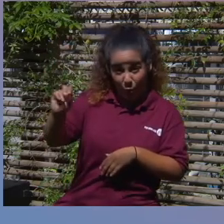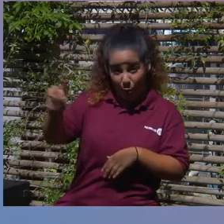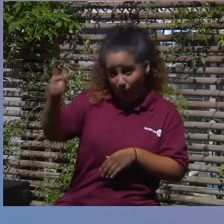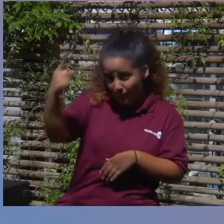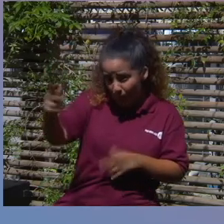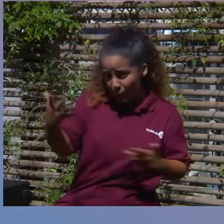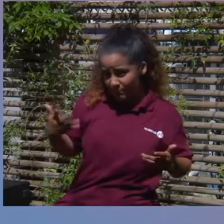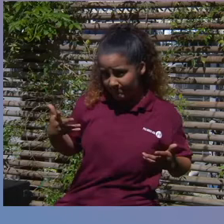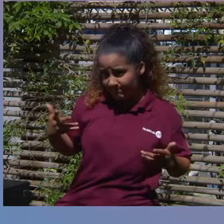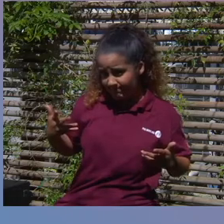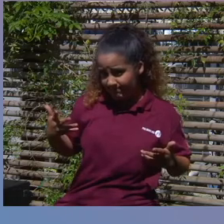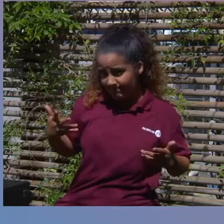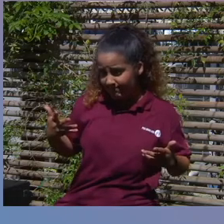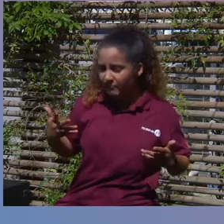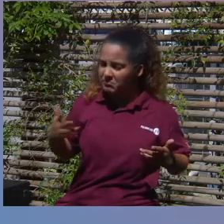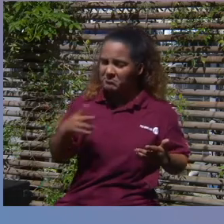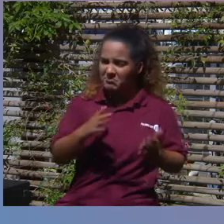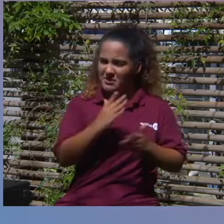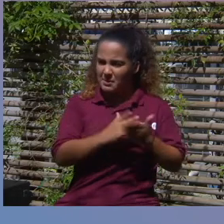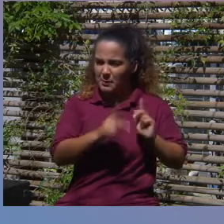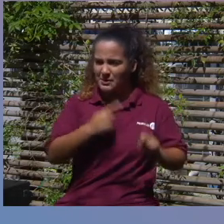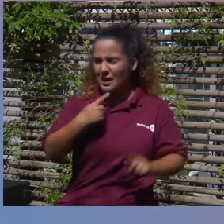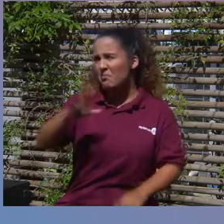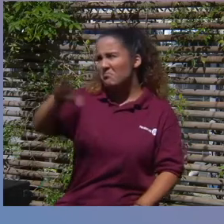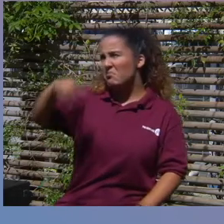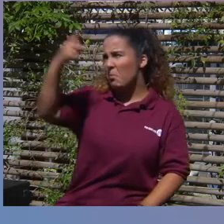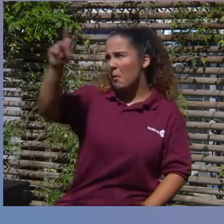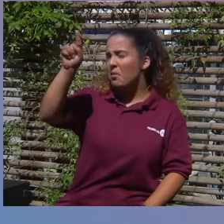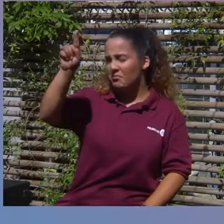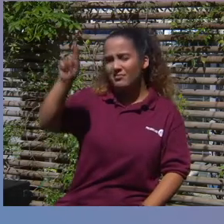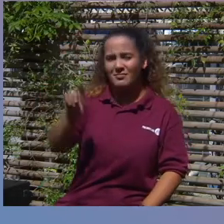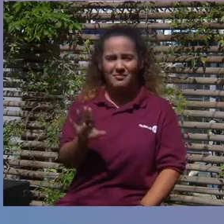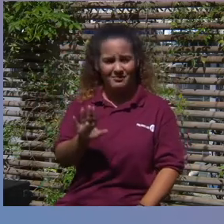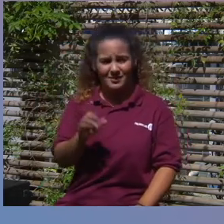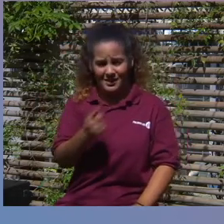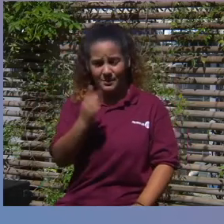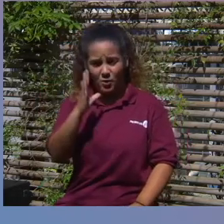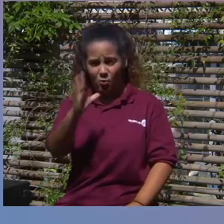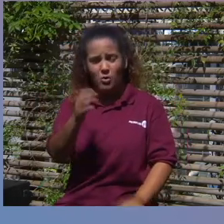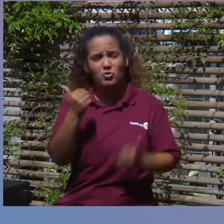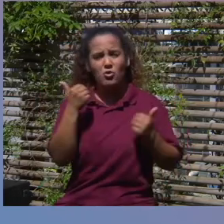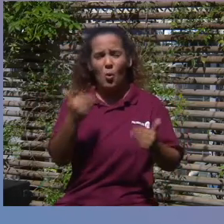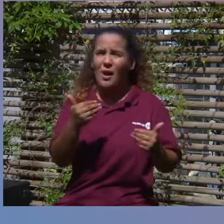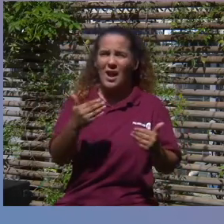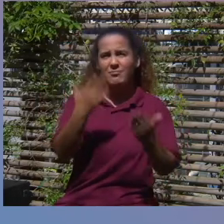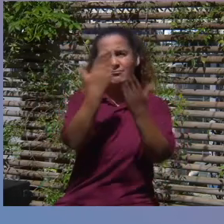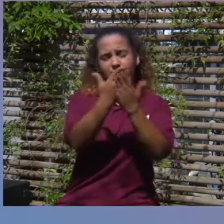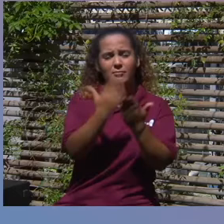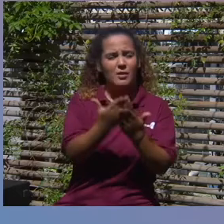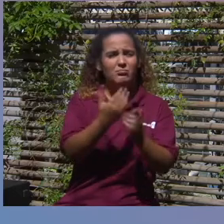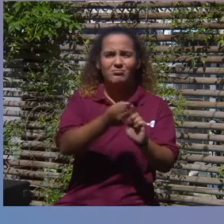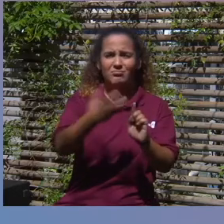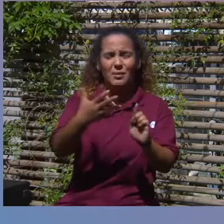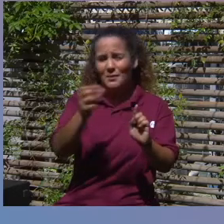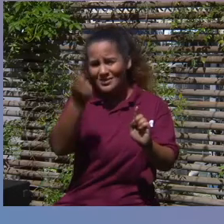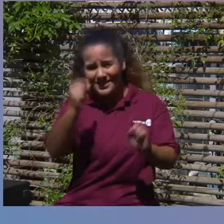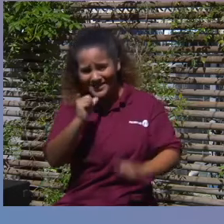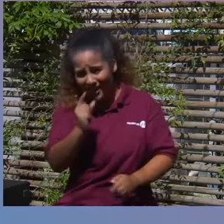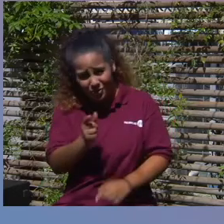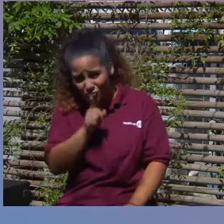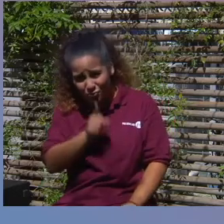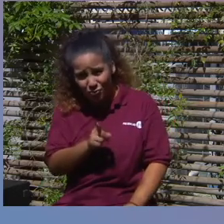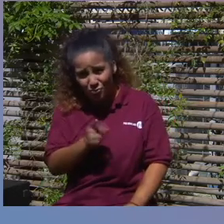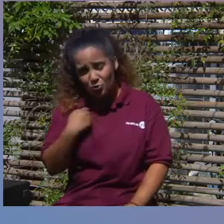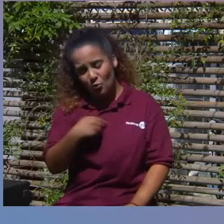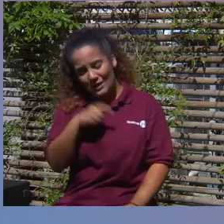purple? You know, that sky is purple. You know, somebody will say this and make it true, but it is not. Mm-hmm. So we have to make sure